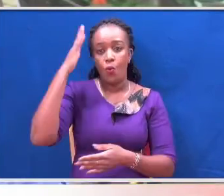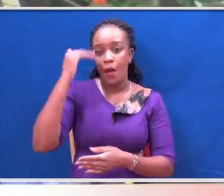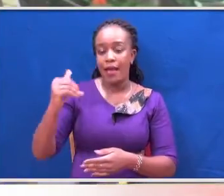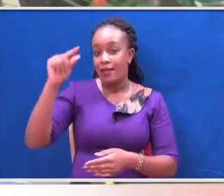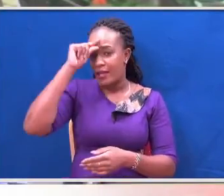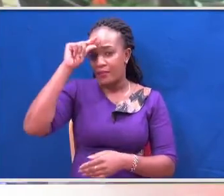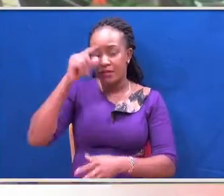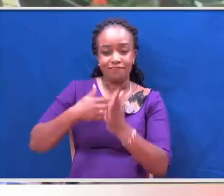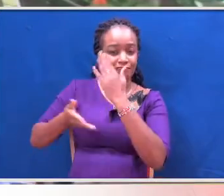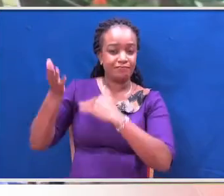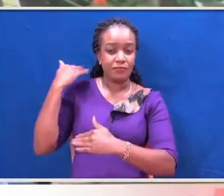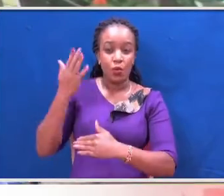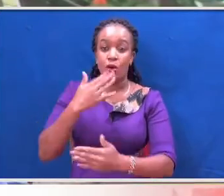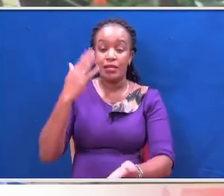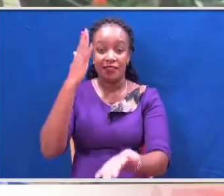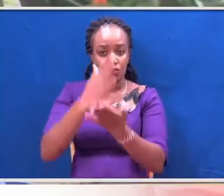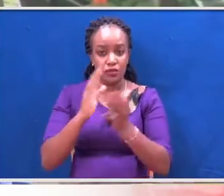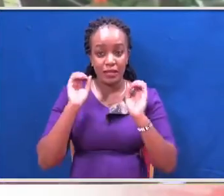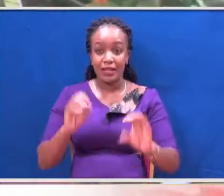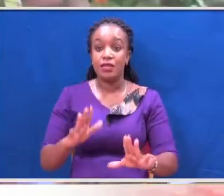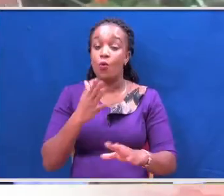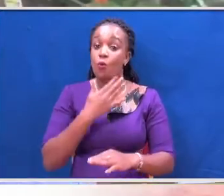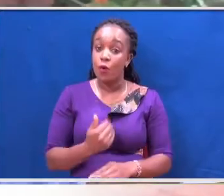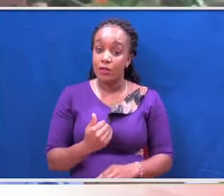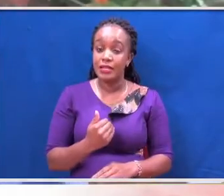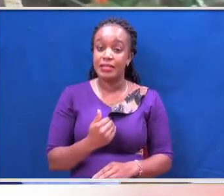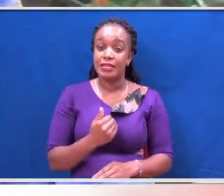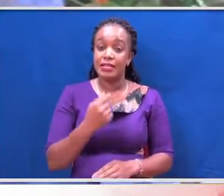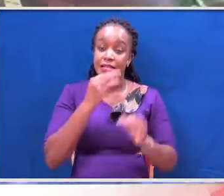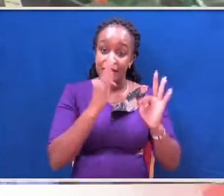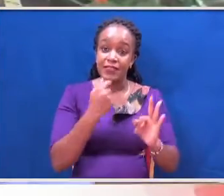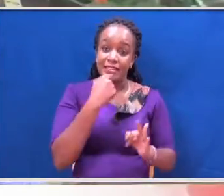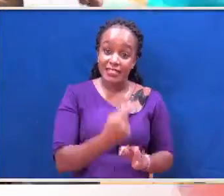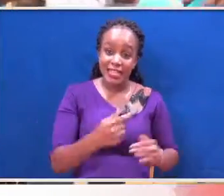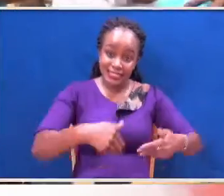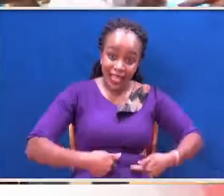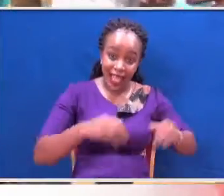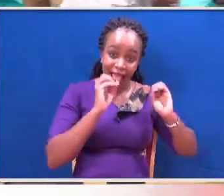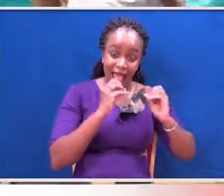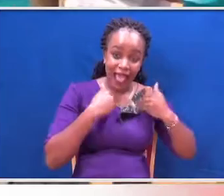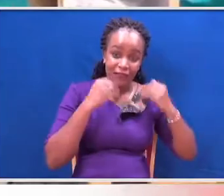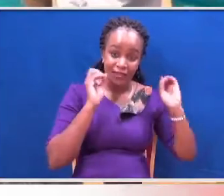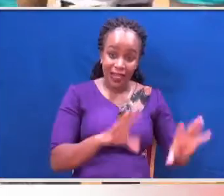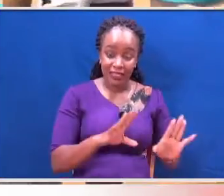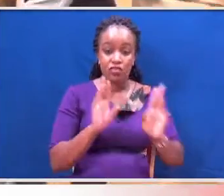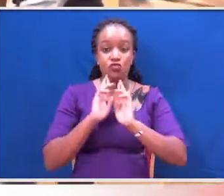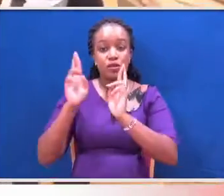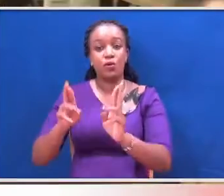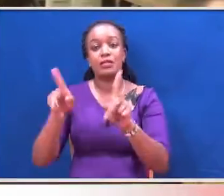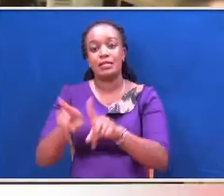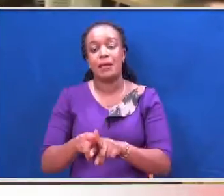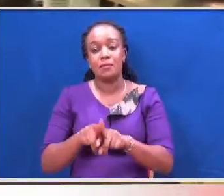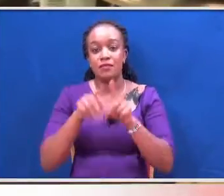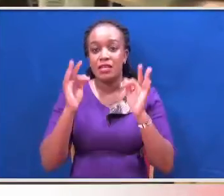zile haikuwa inataka ukweli, ilikuwa inataka ikisema hakuna jaa unaripoti hakuna jaa. However, journalists received their